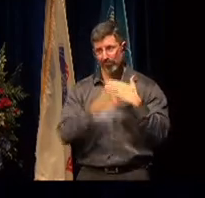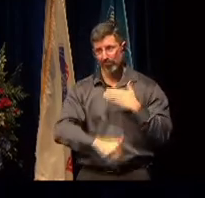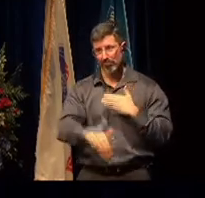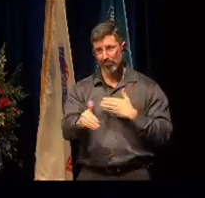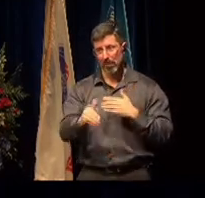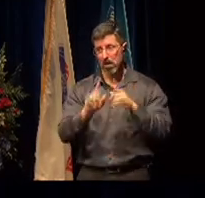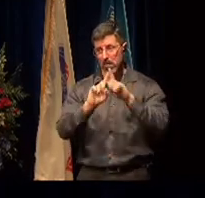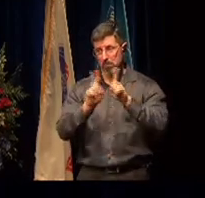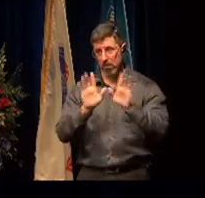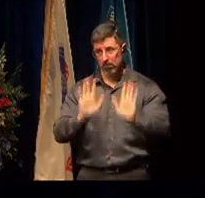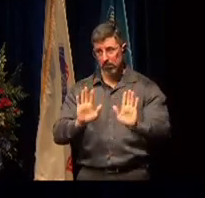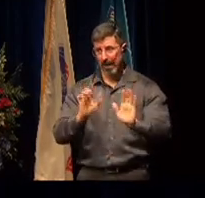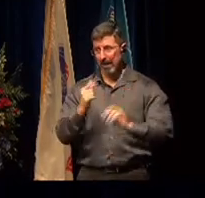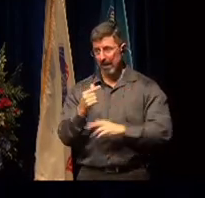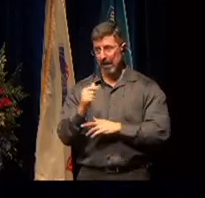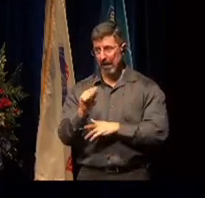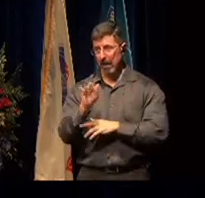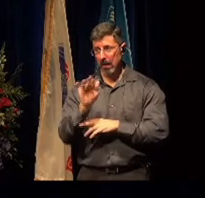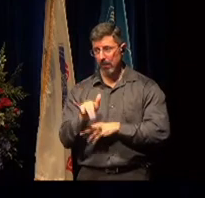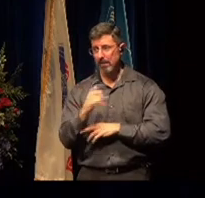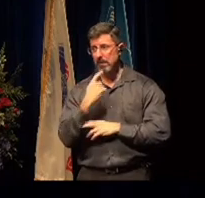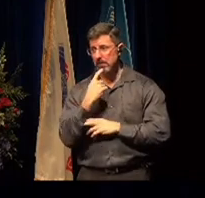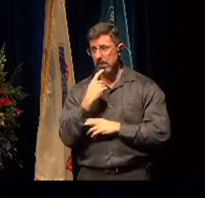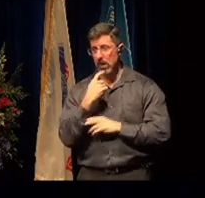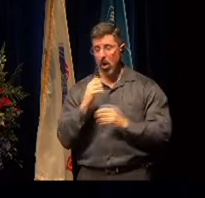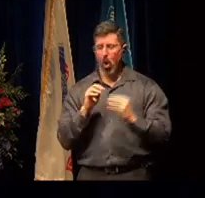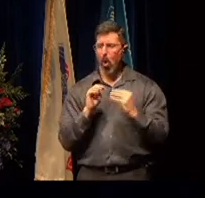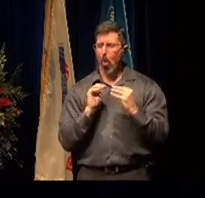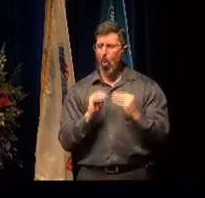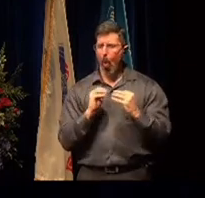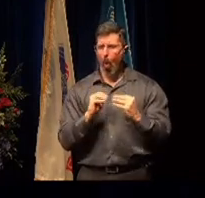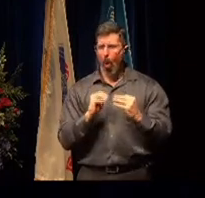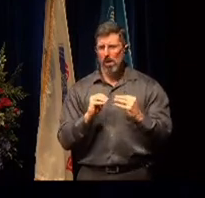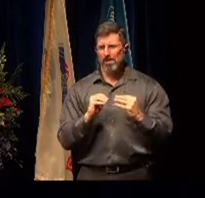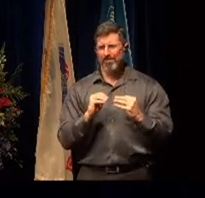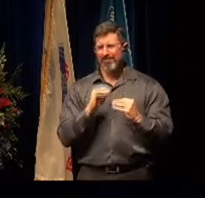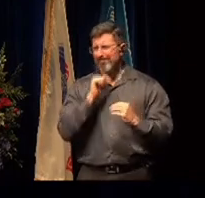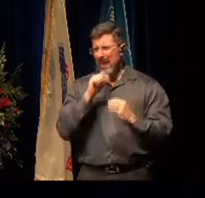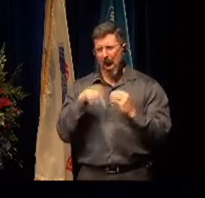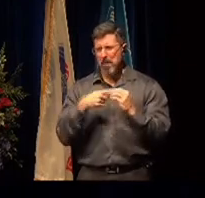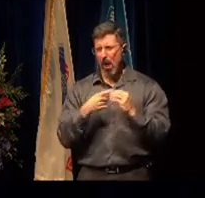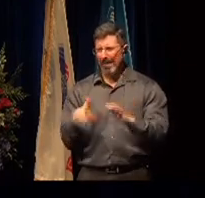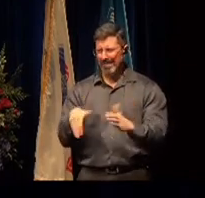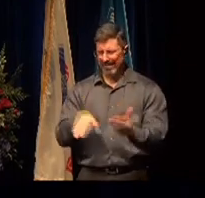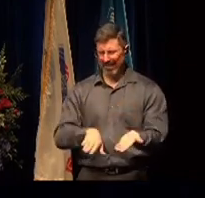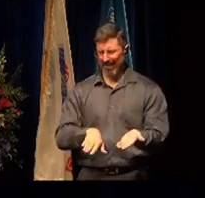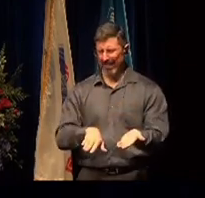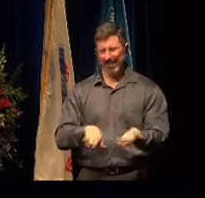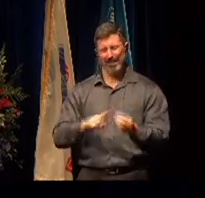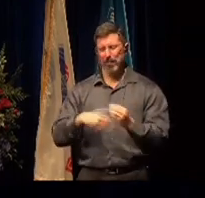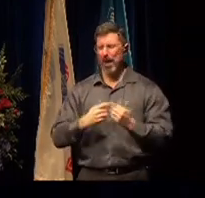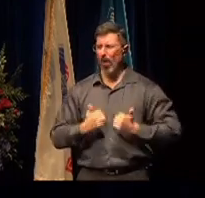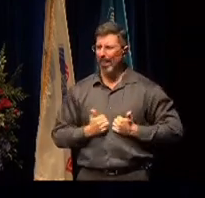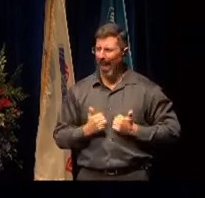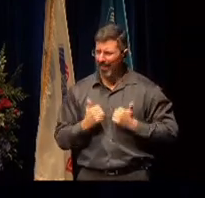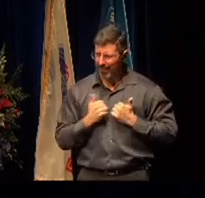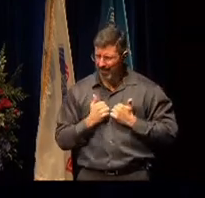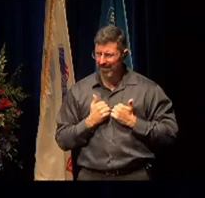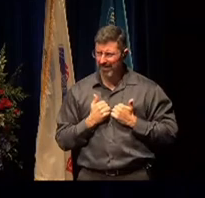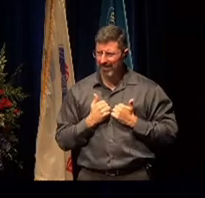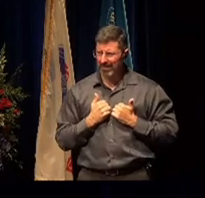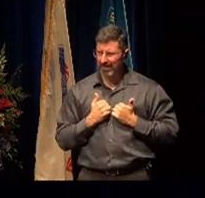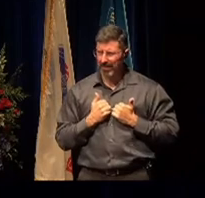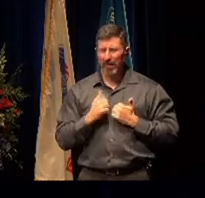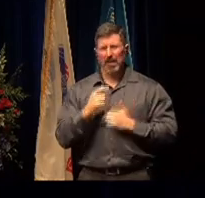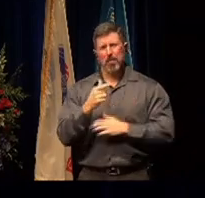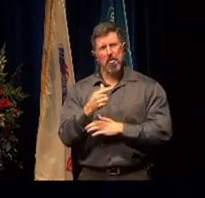according to Gary, war, for those of us that have experienced the battlefield, is not about death. It's about life. He